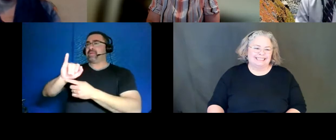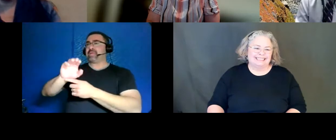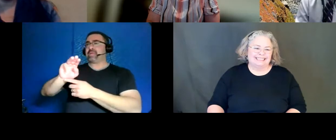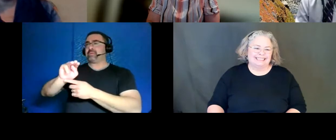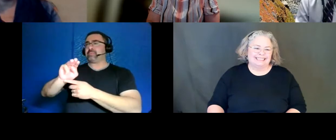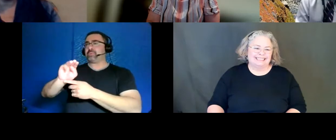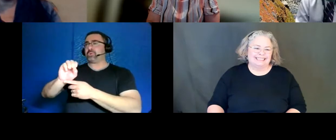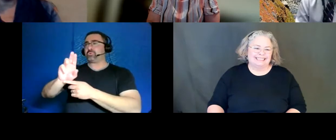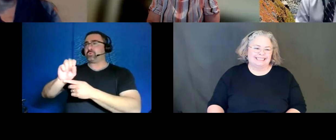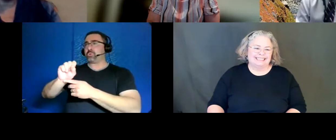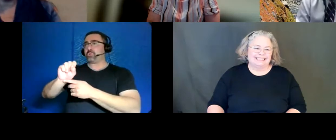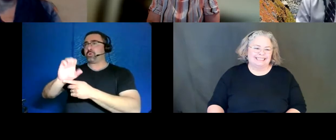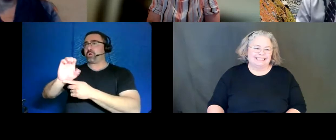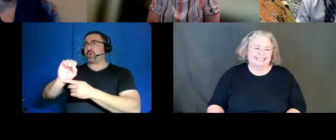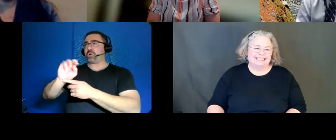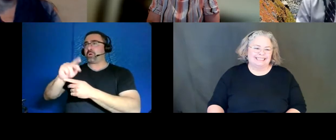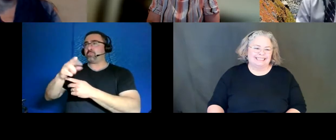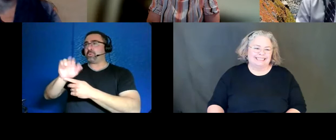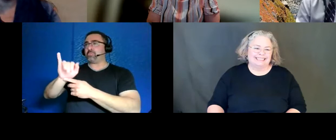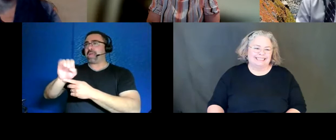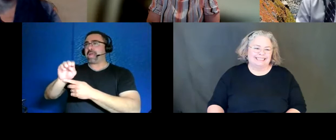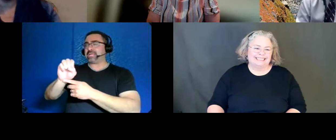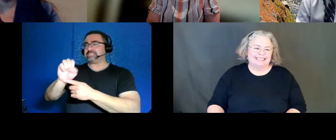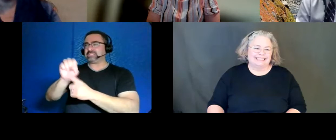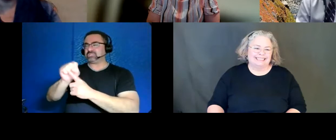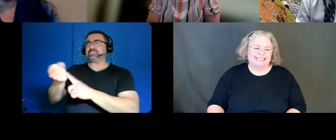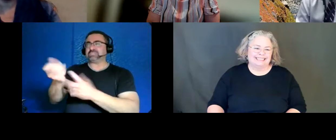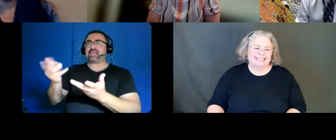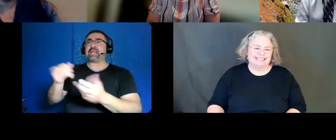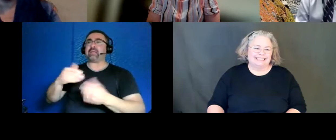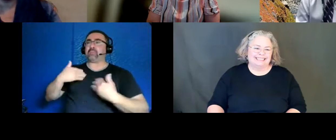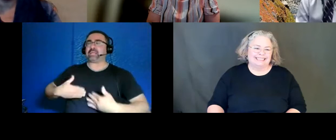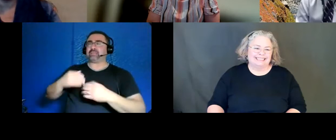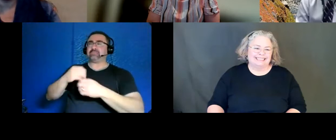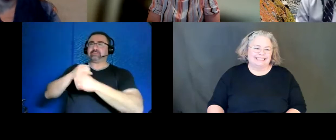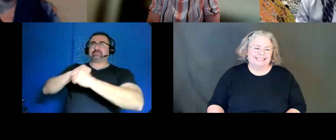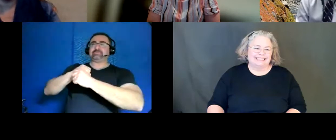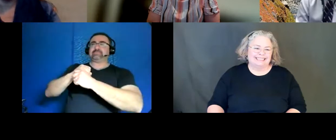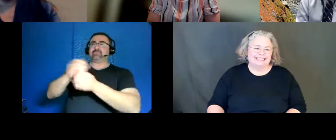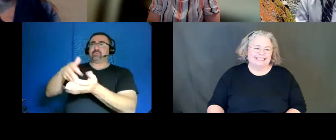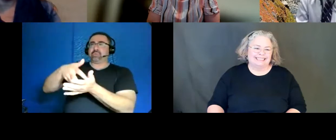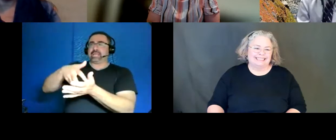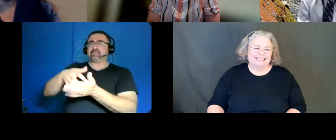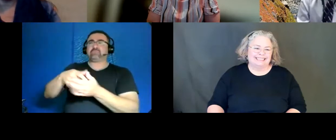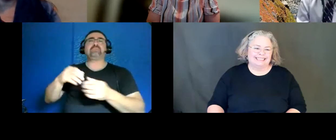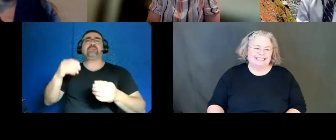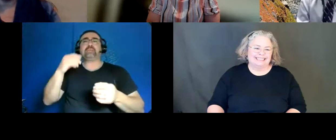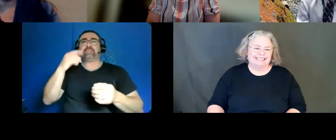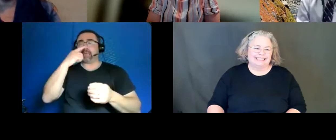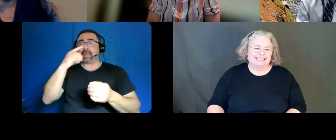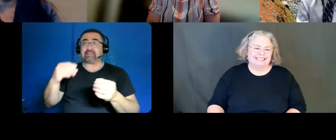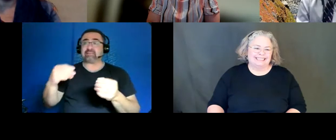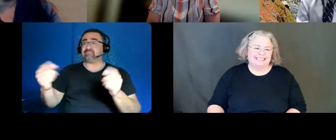conditions. And so what we are advising is that people check with their healthcare provider first, because their